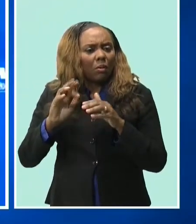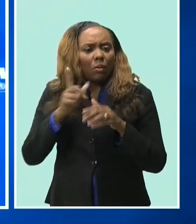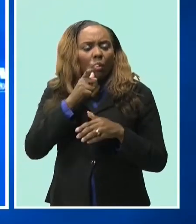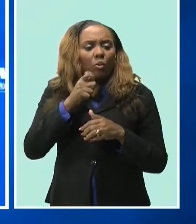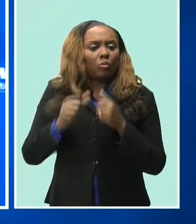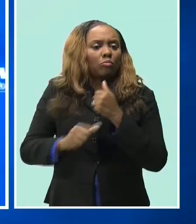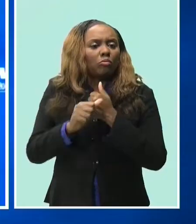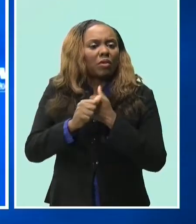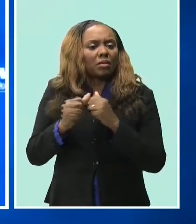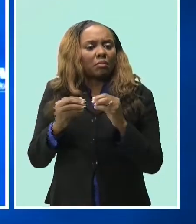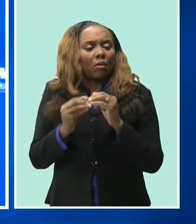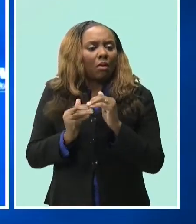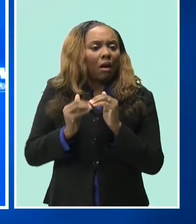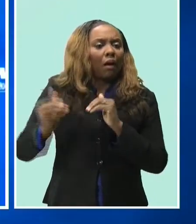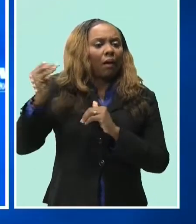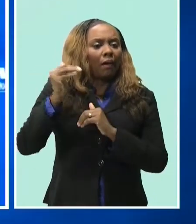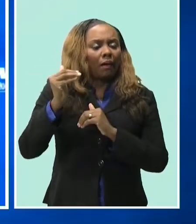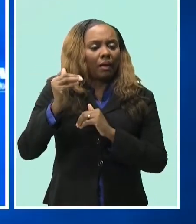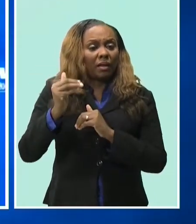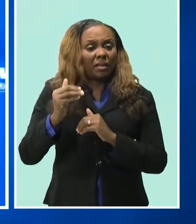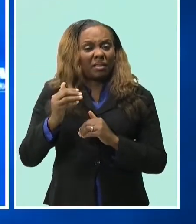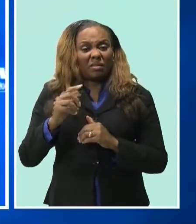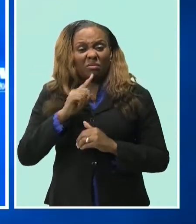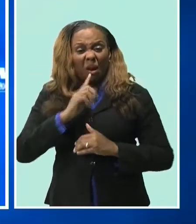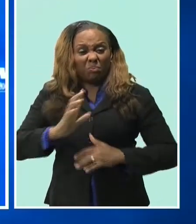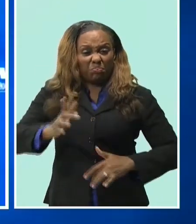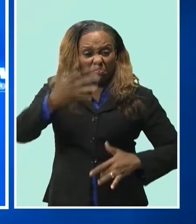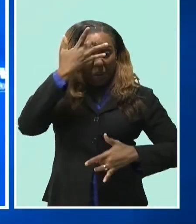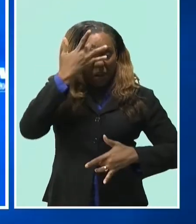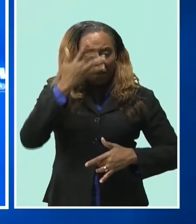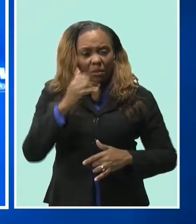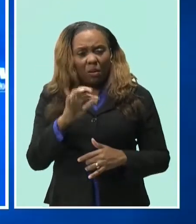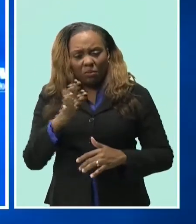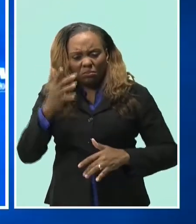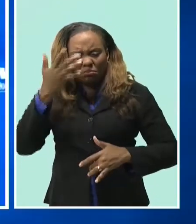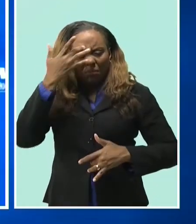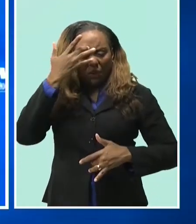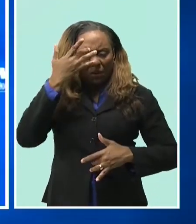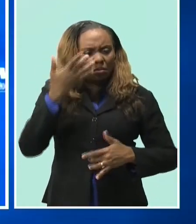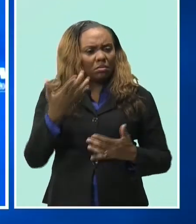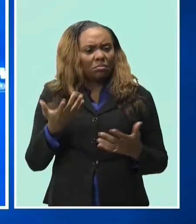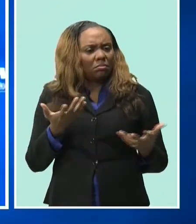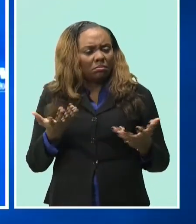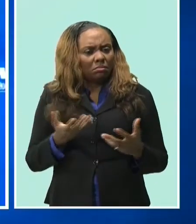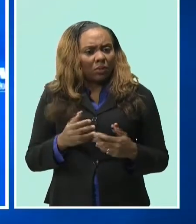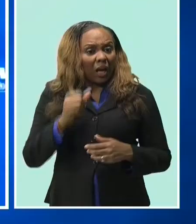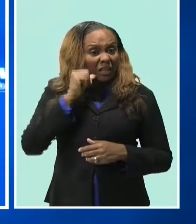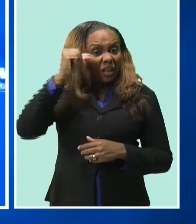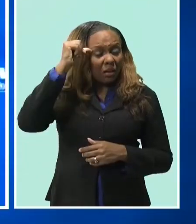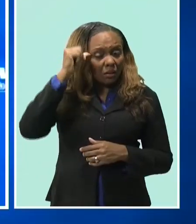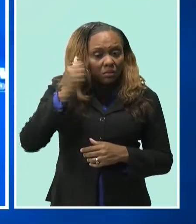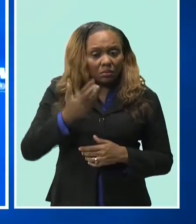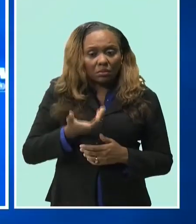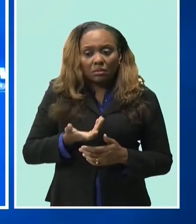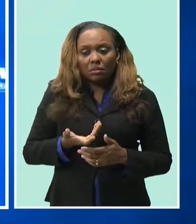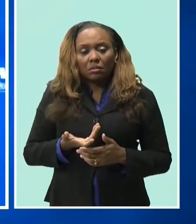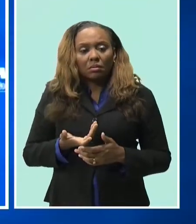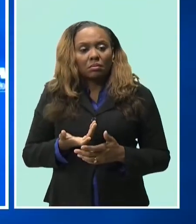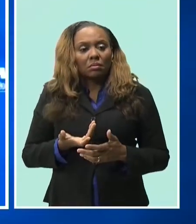infection, severity of infection? It is currently older adults and